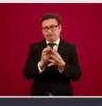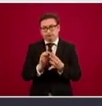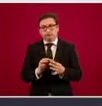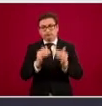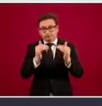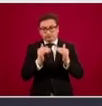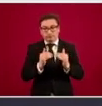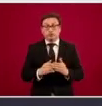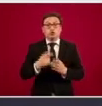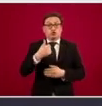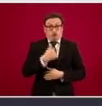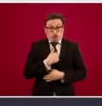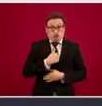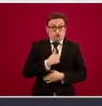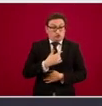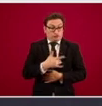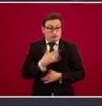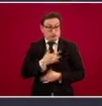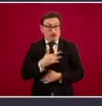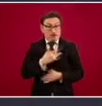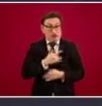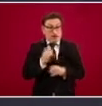everyday prevention measures,